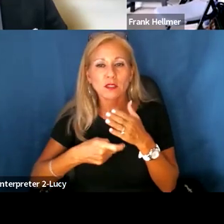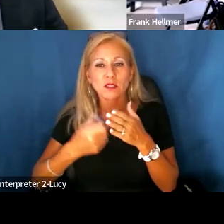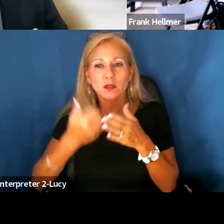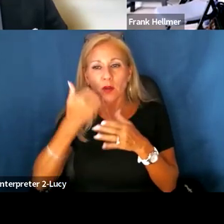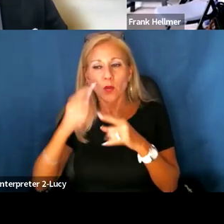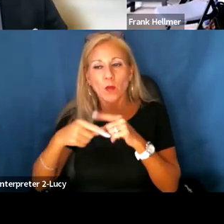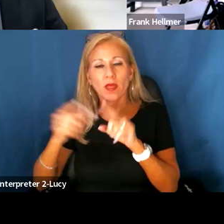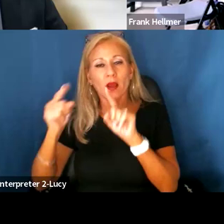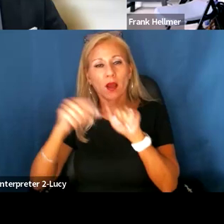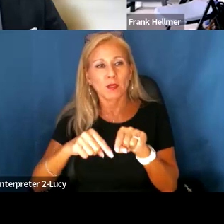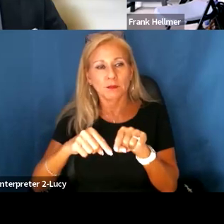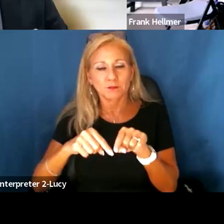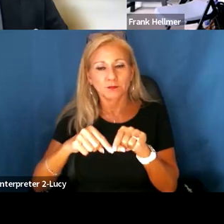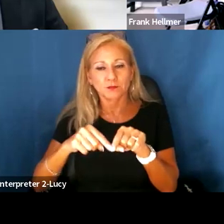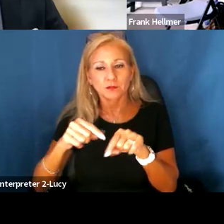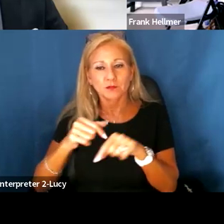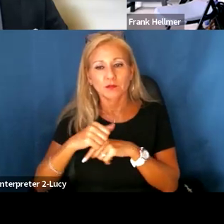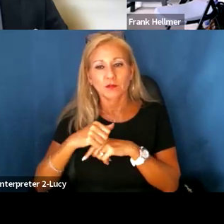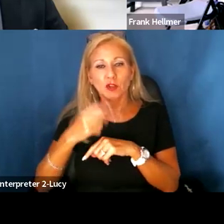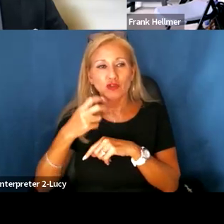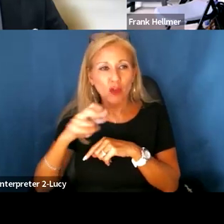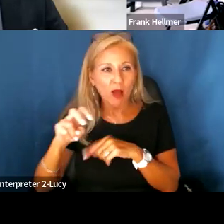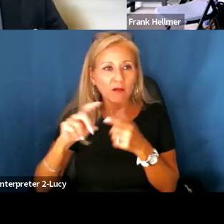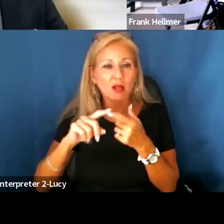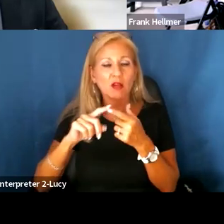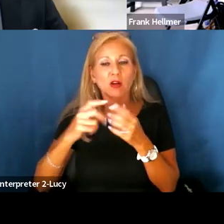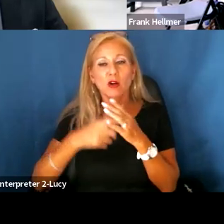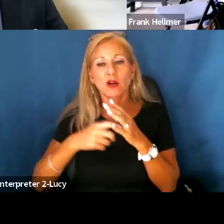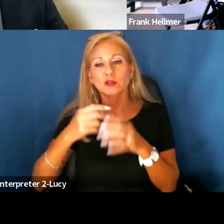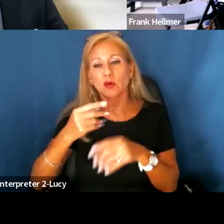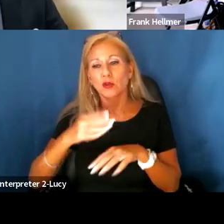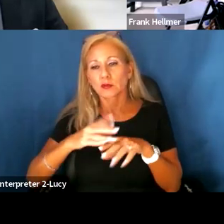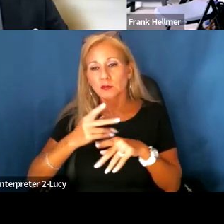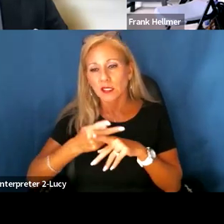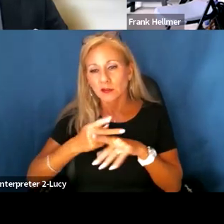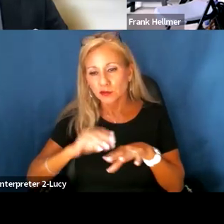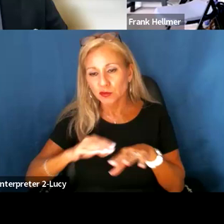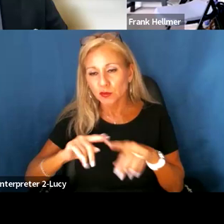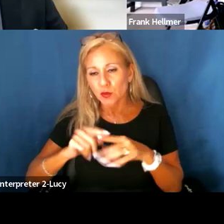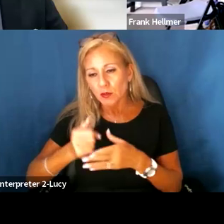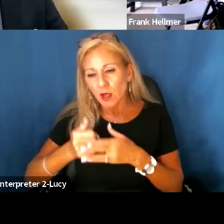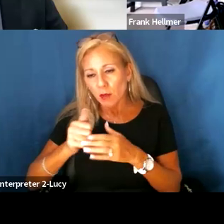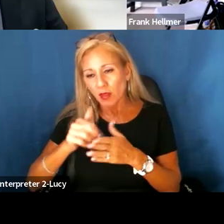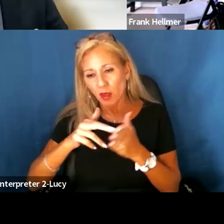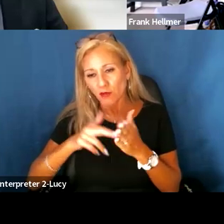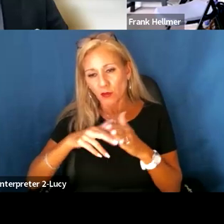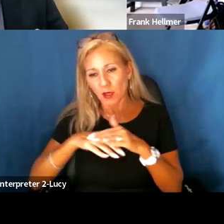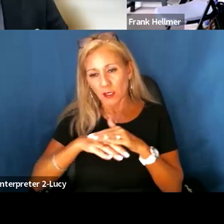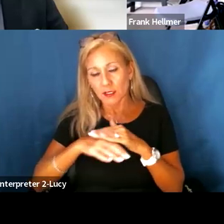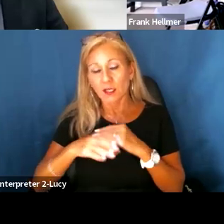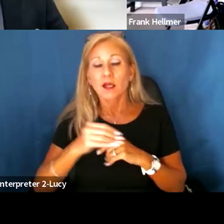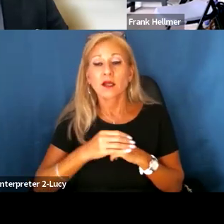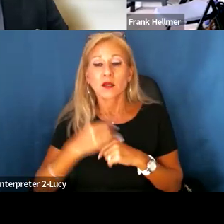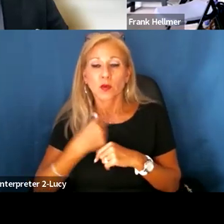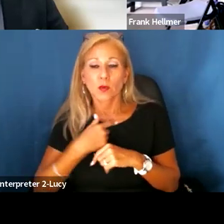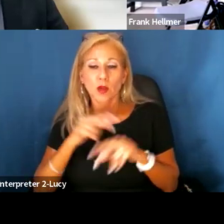with coming, travel cost or childcare, anything like that, to try to help with the rural access. And then again,